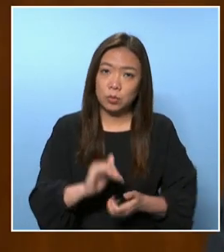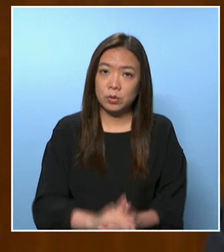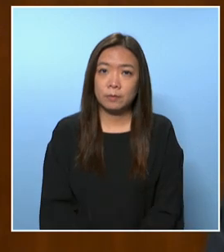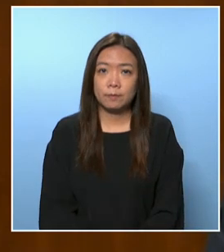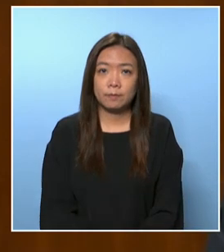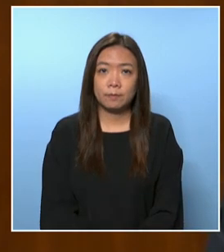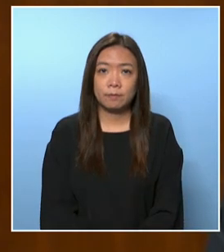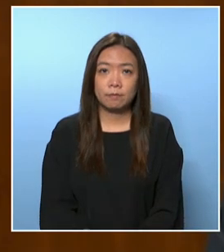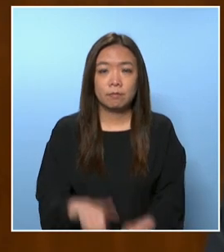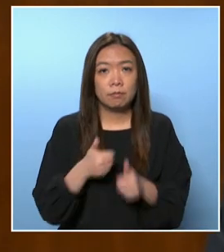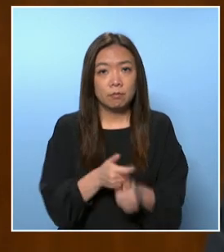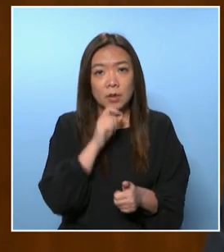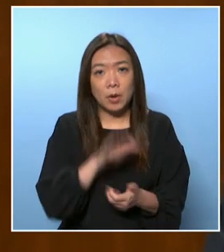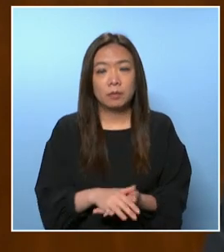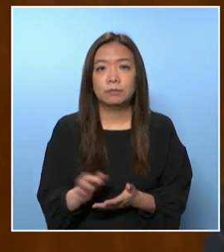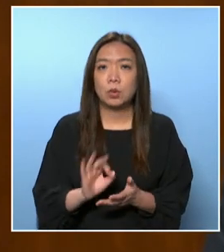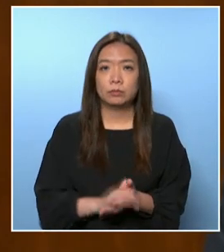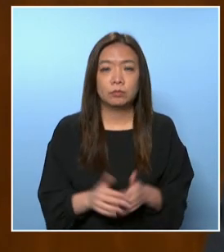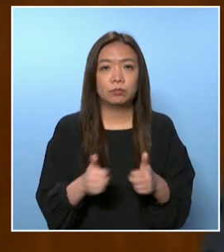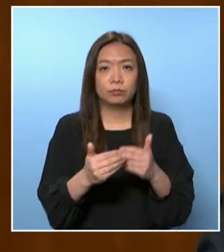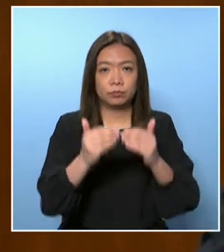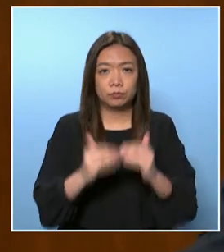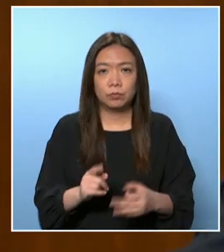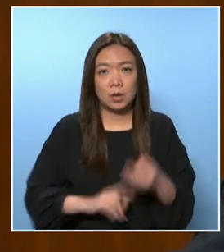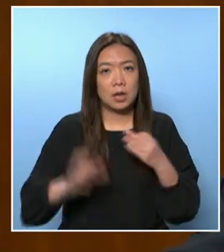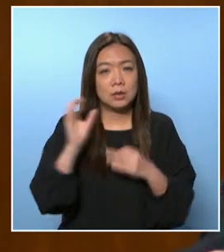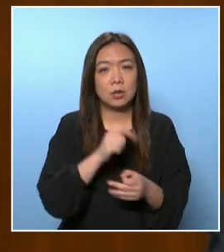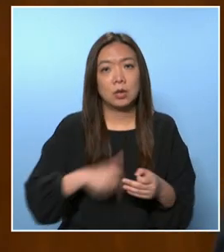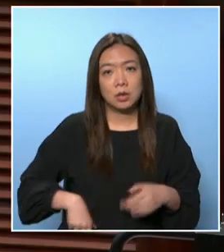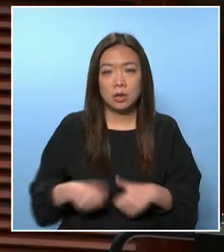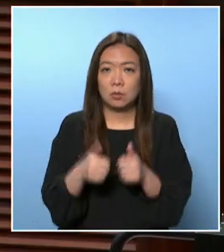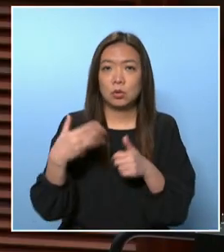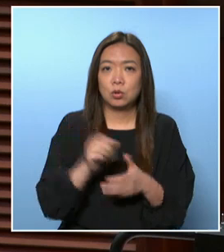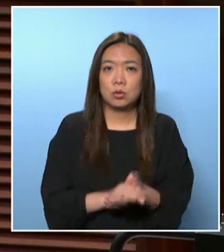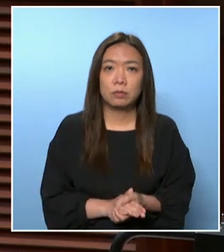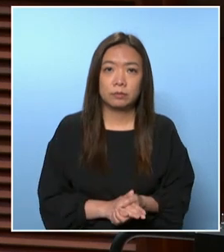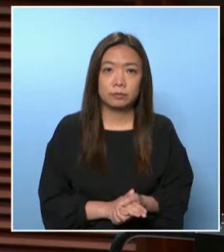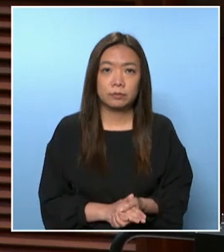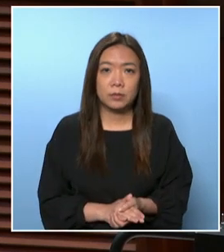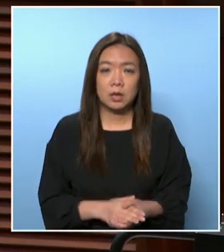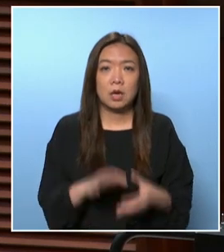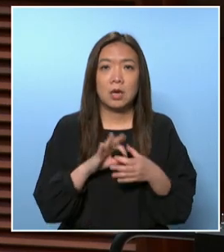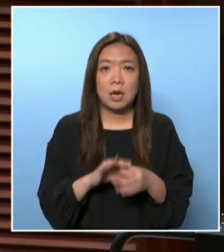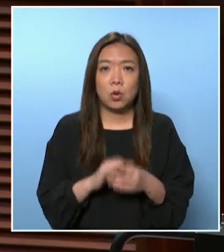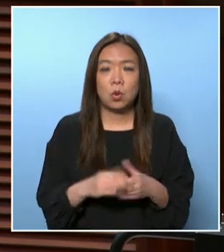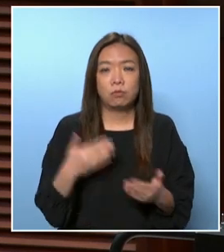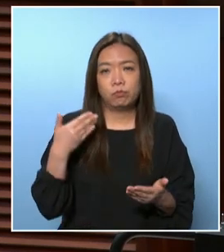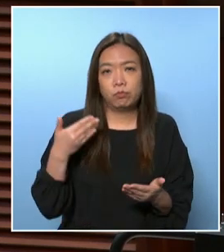look into the possibility of more cooperation with the NGOs. Any follow-up? No? Ms. Rebecca